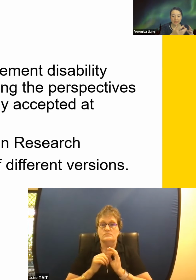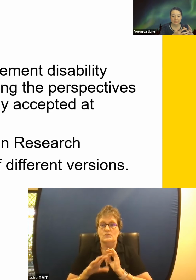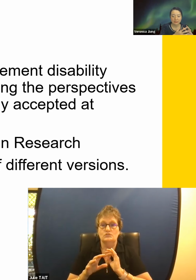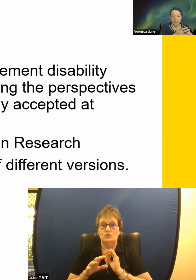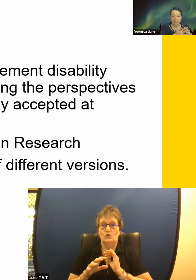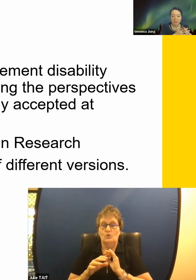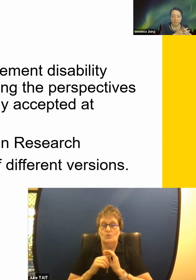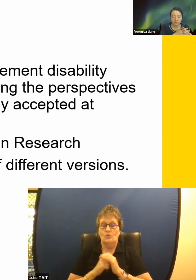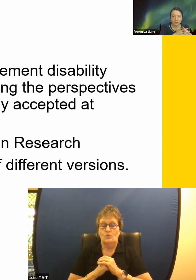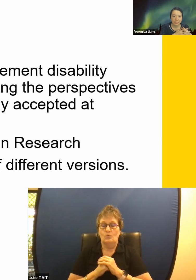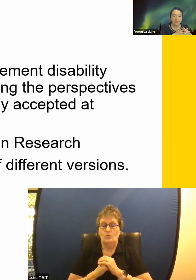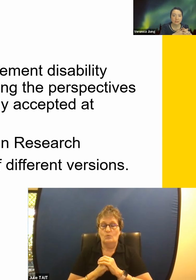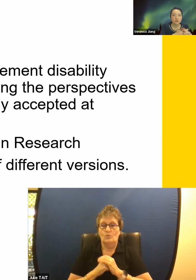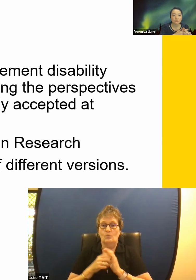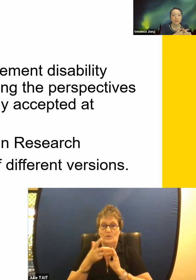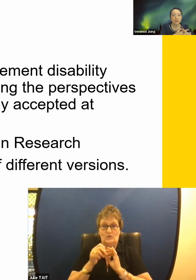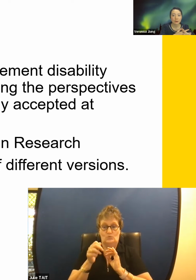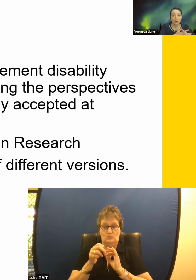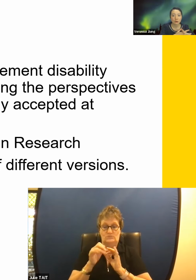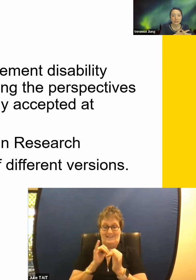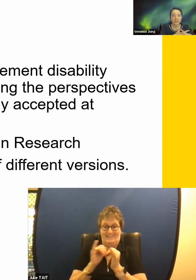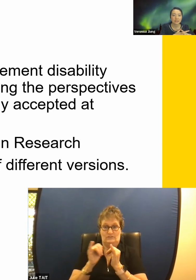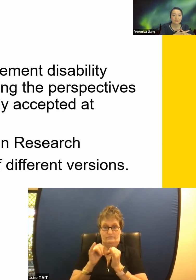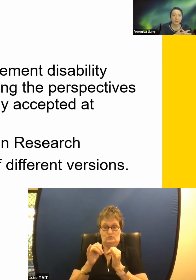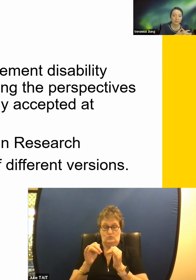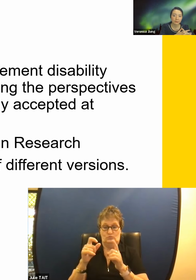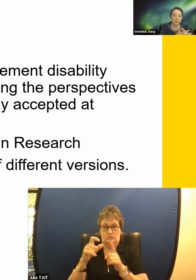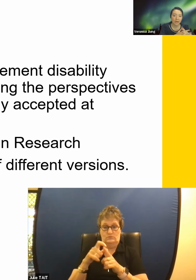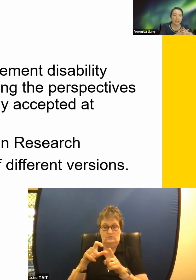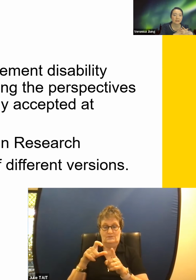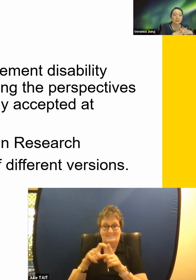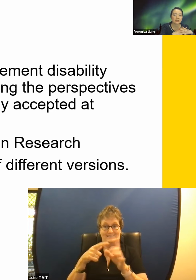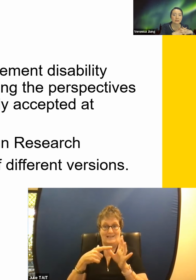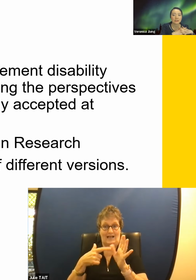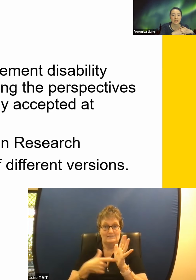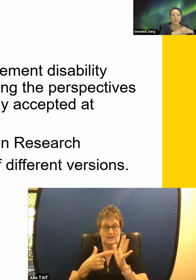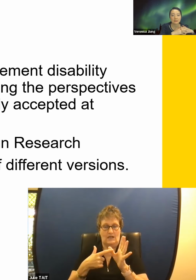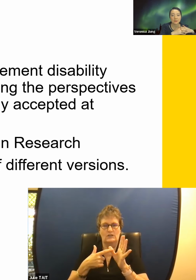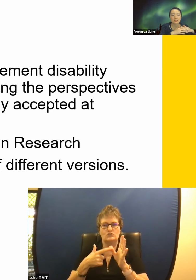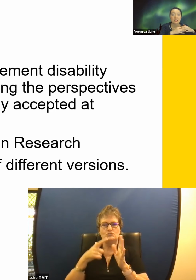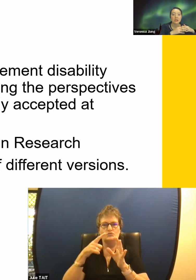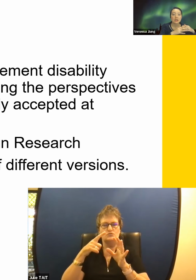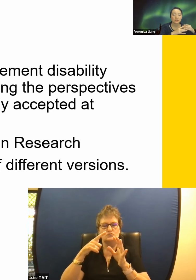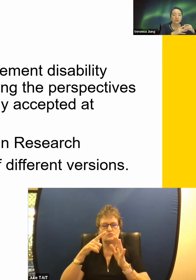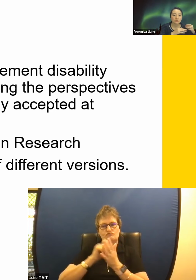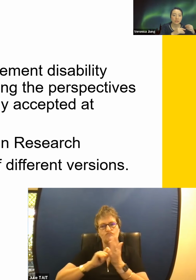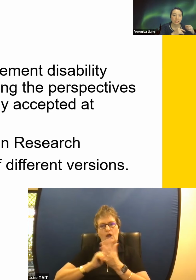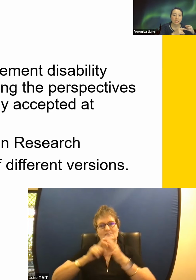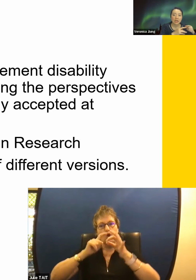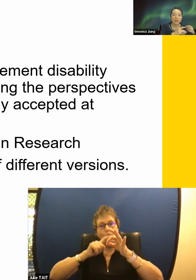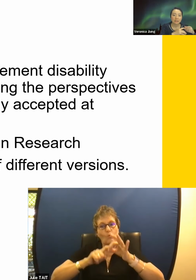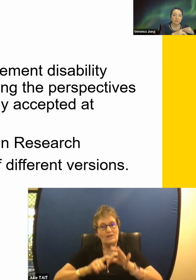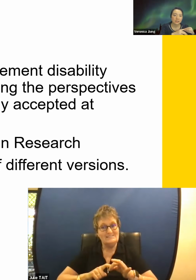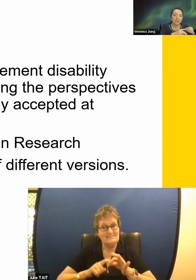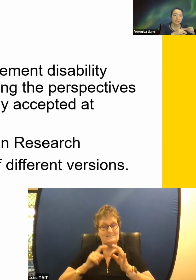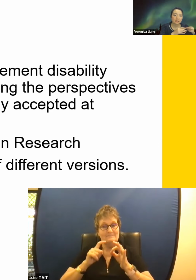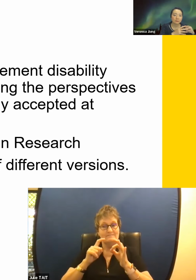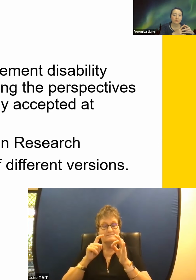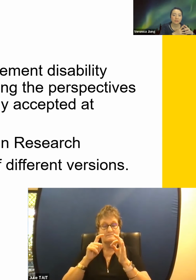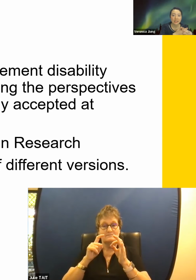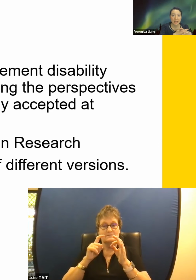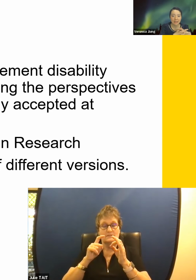23, we use that interview data to write a qualitative paper, and it has been conditionally